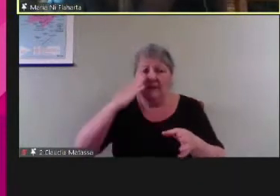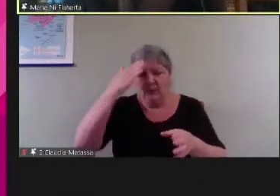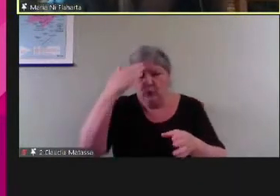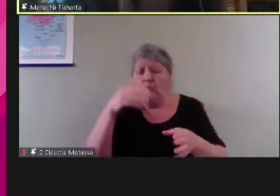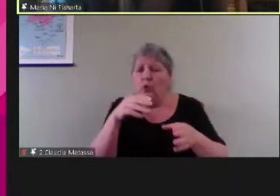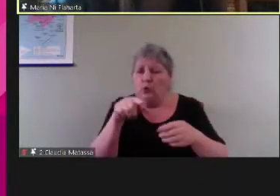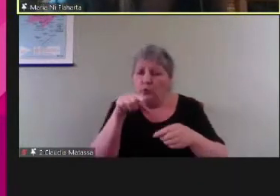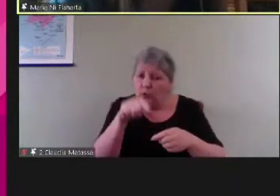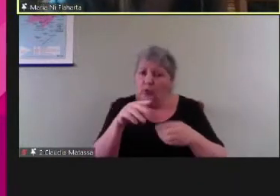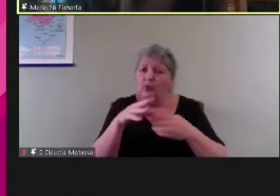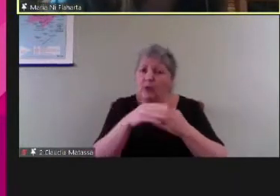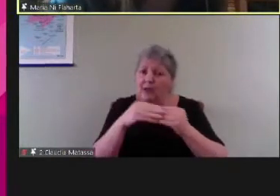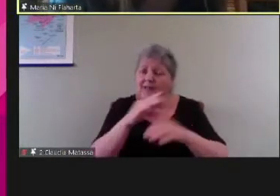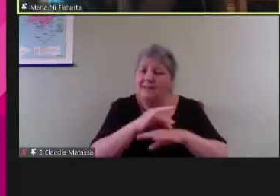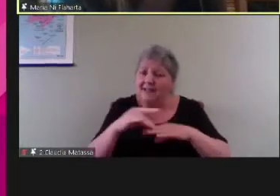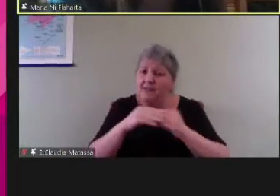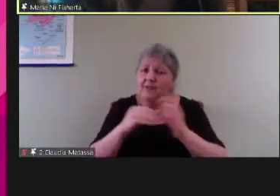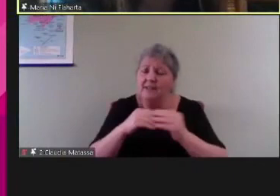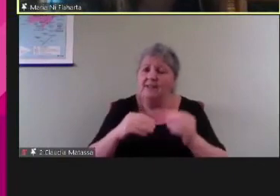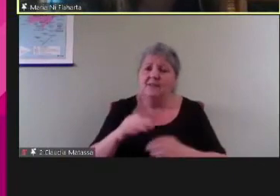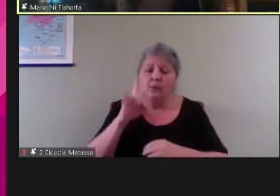raised. I'm going to leave it there,